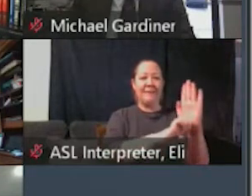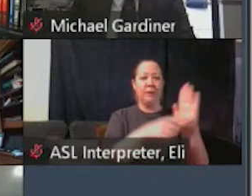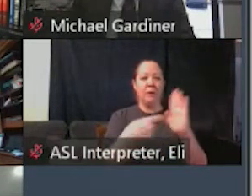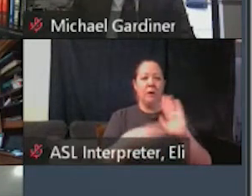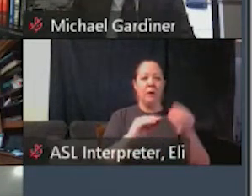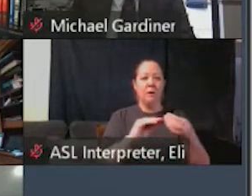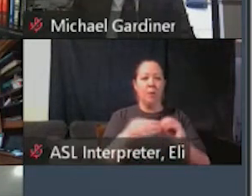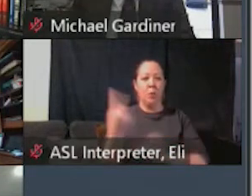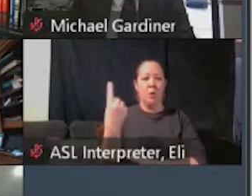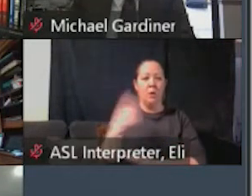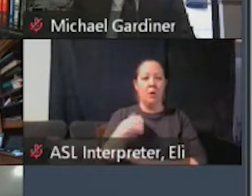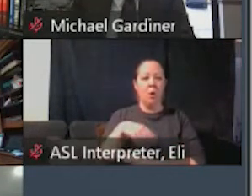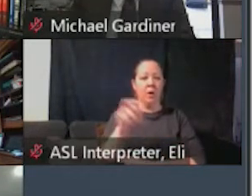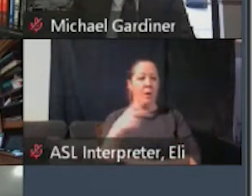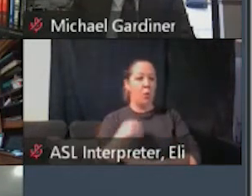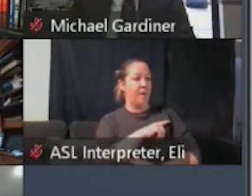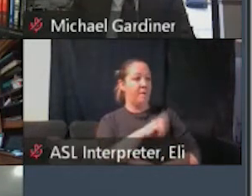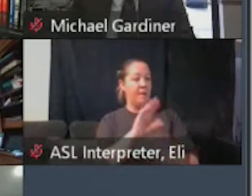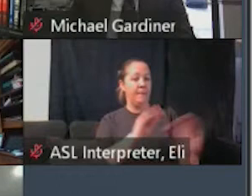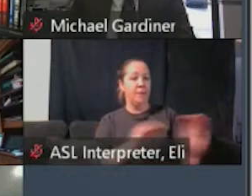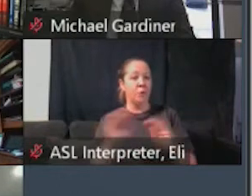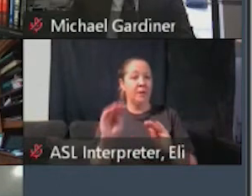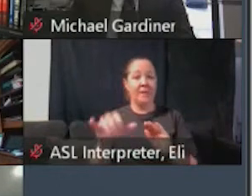it was seconded by, was that Commissioner Dorner?